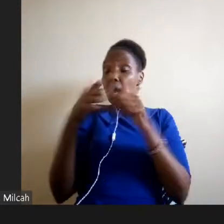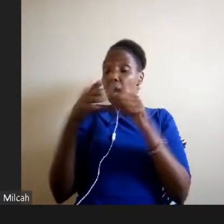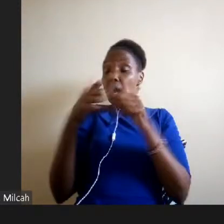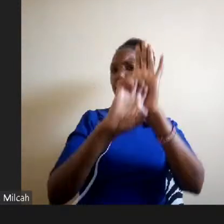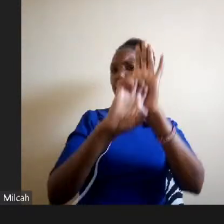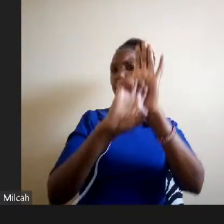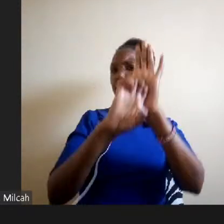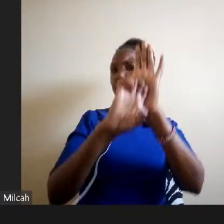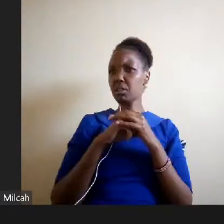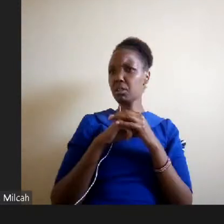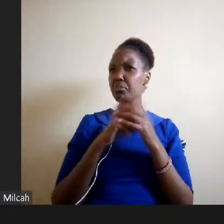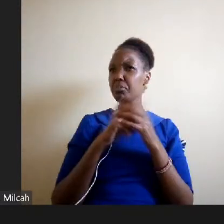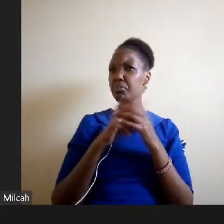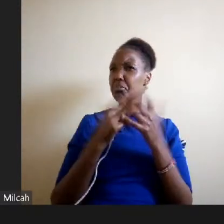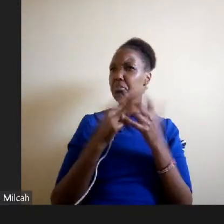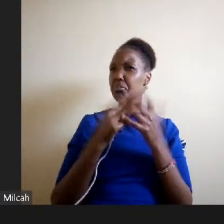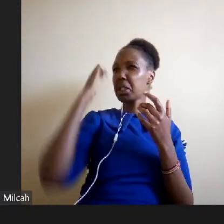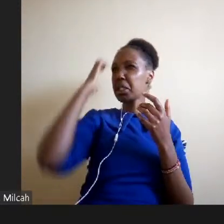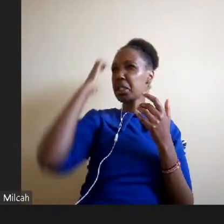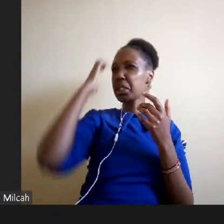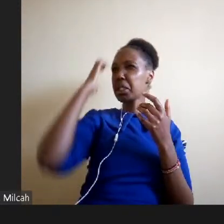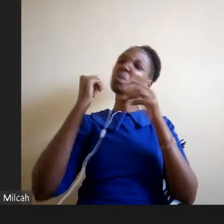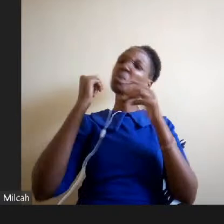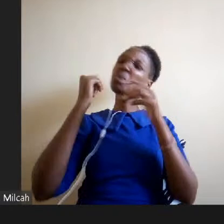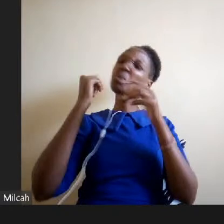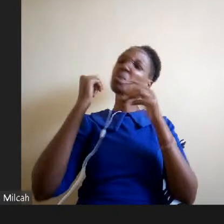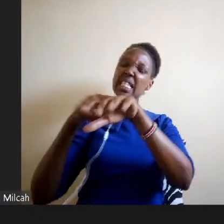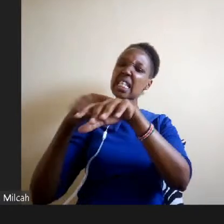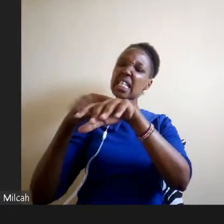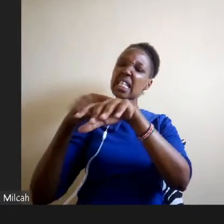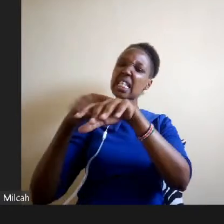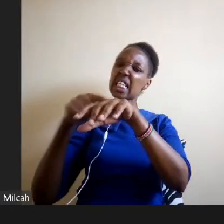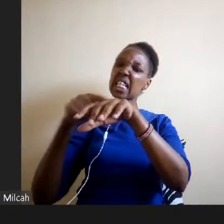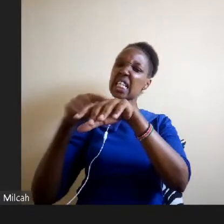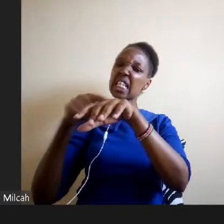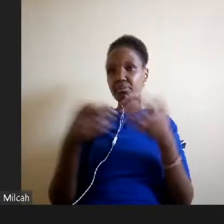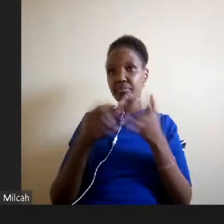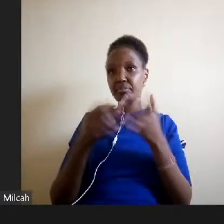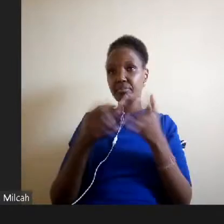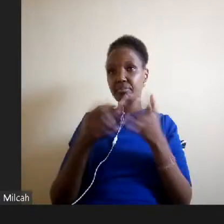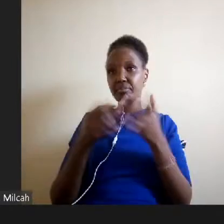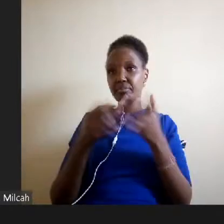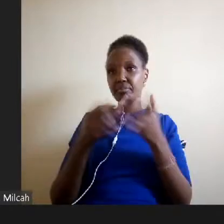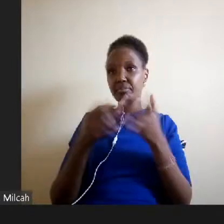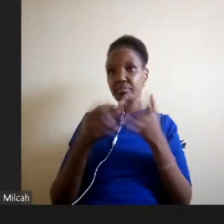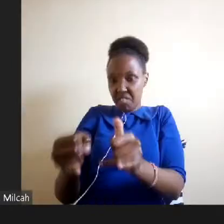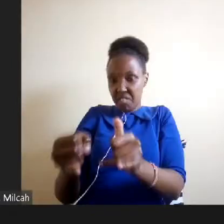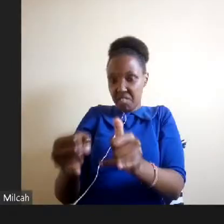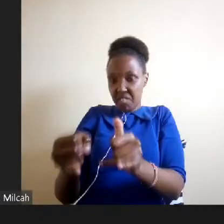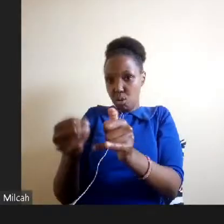racism. It could be things like misogyny or just individual content. And we have